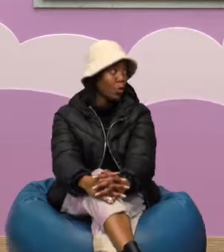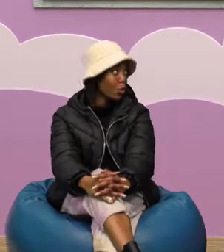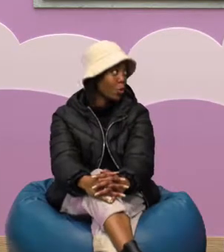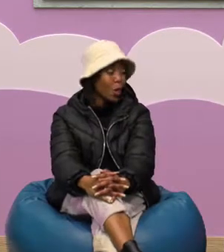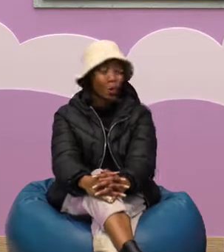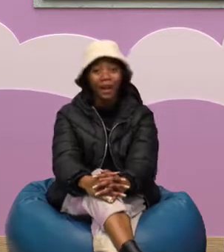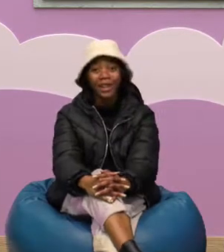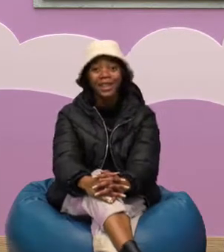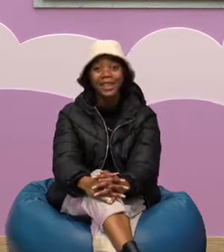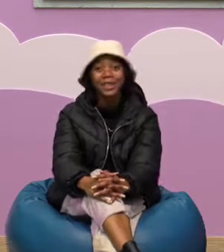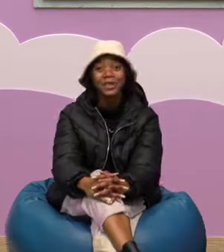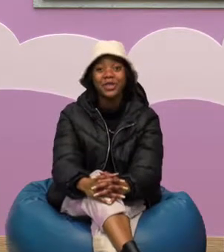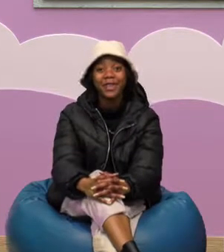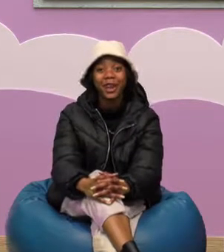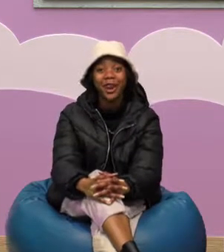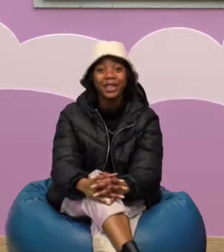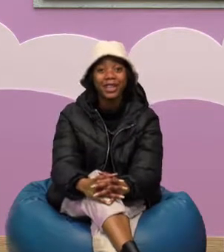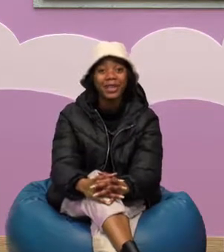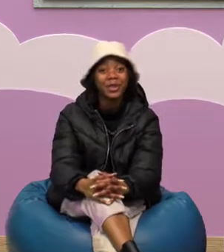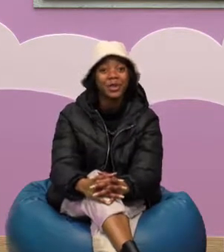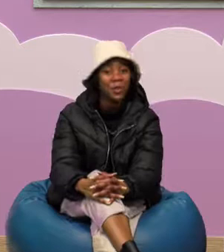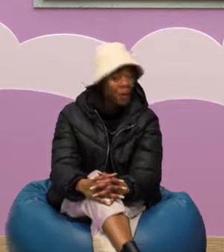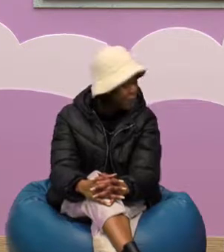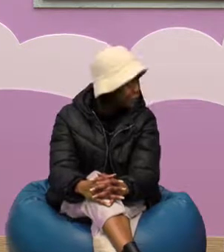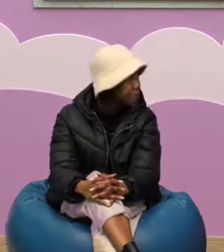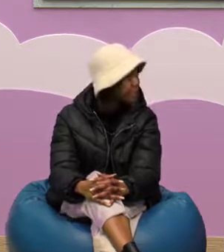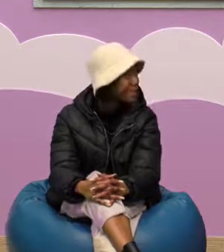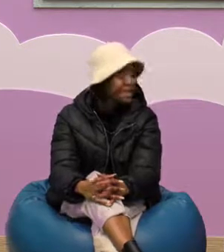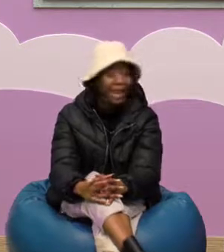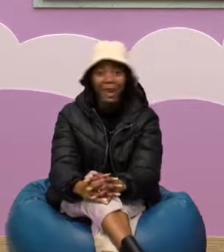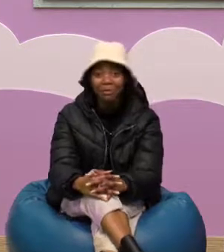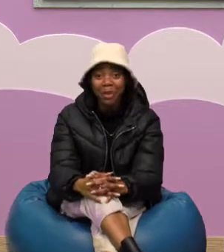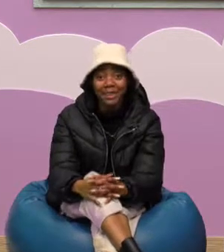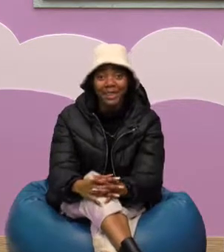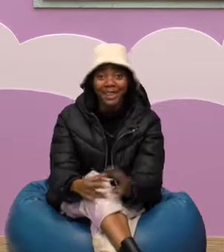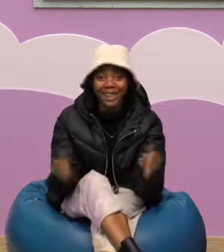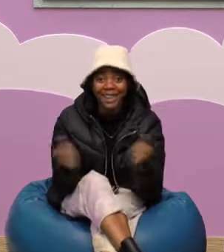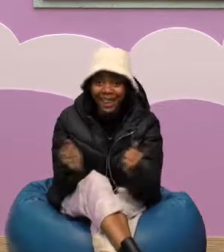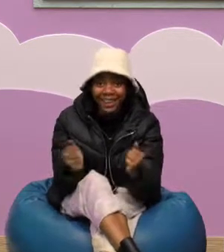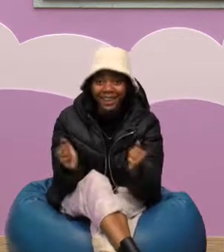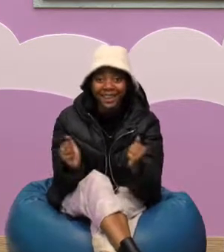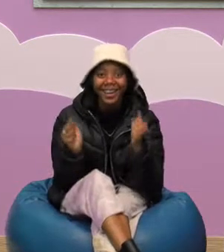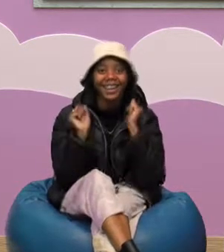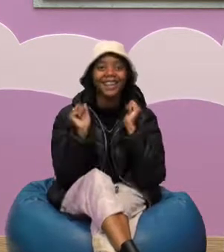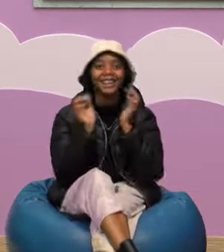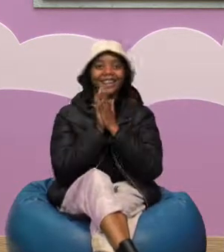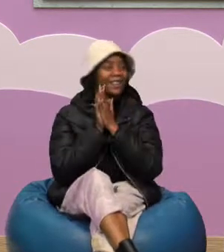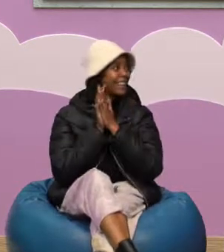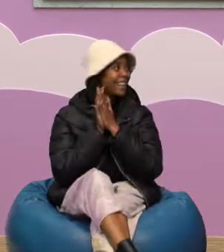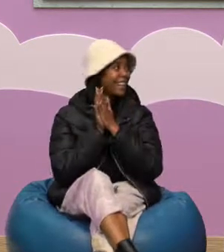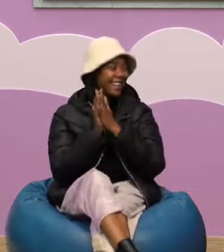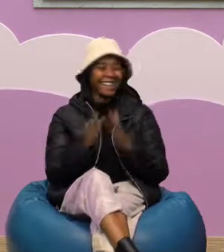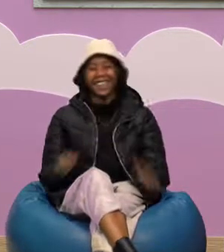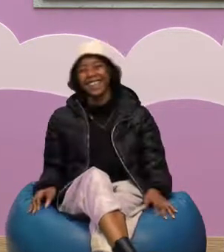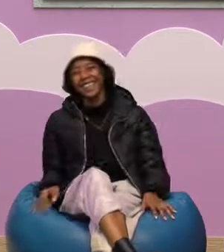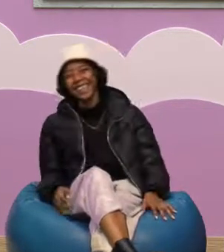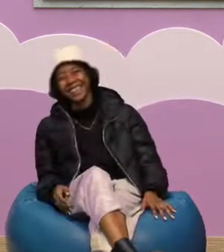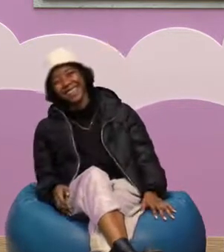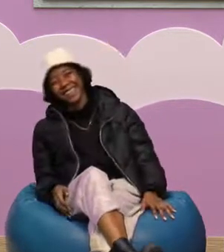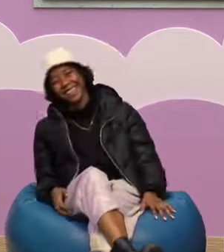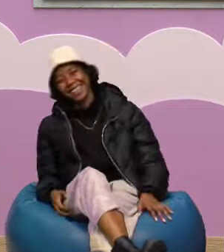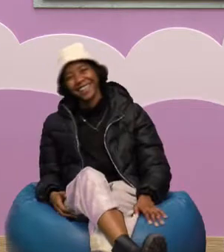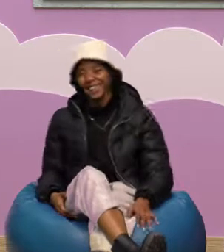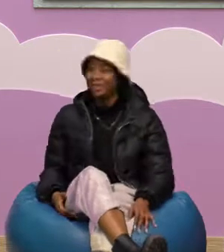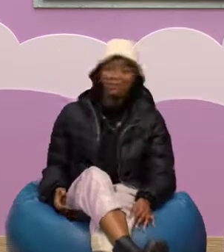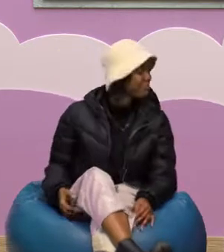Ooh, what an interesting Arts and Crafts we just had, Maricelle. Yes, honey. But the fun